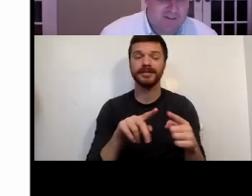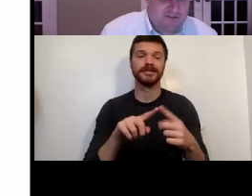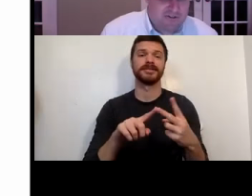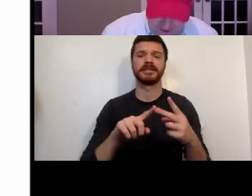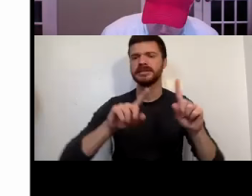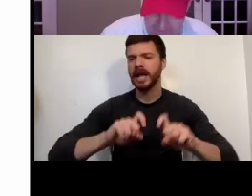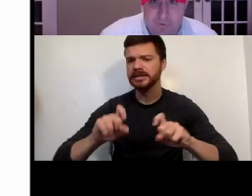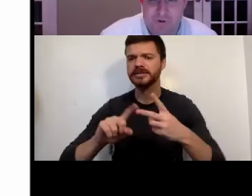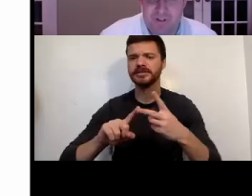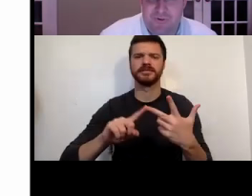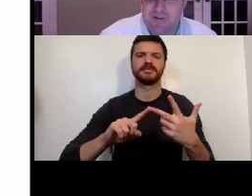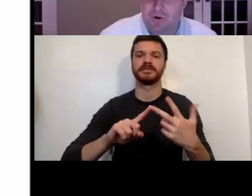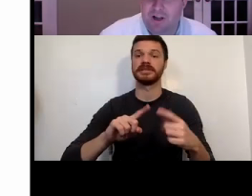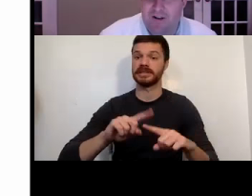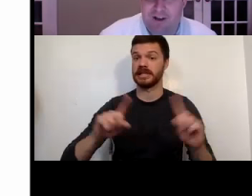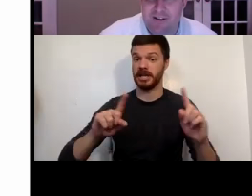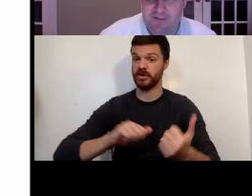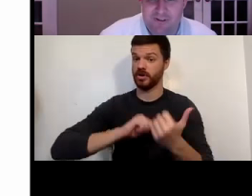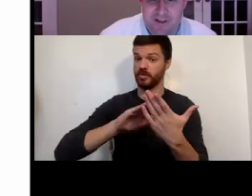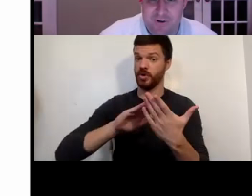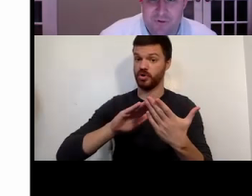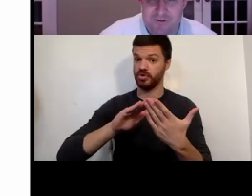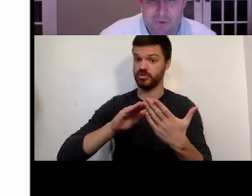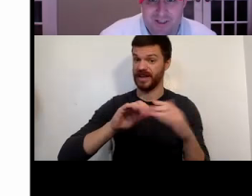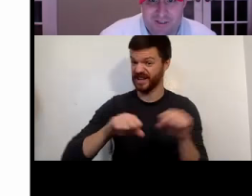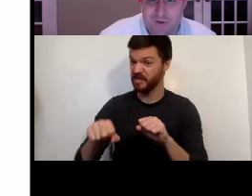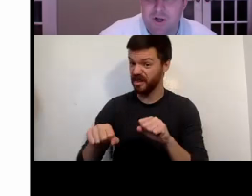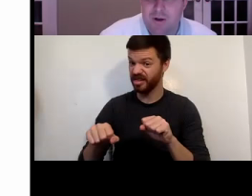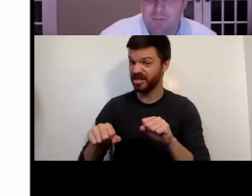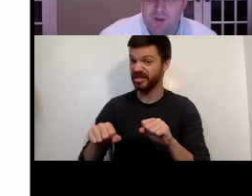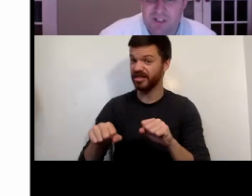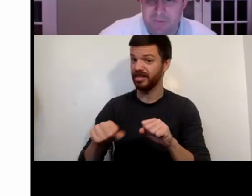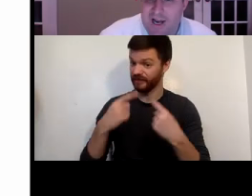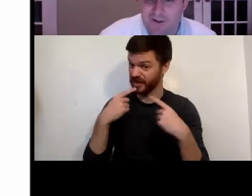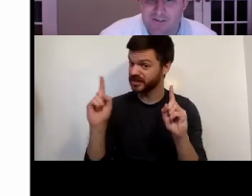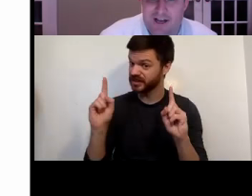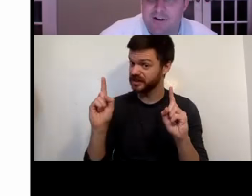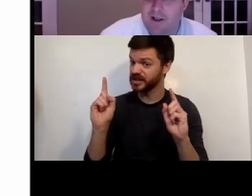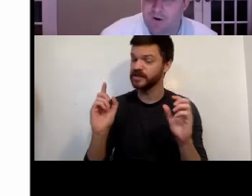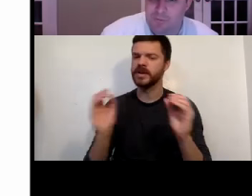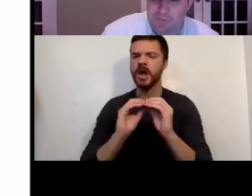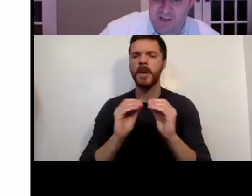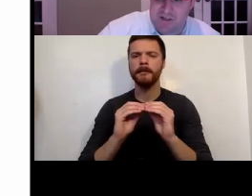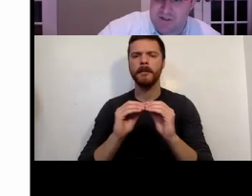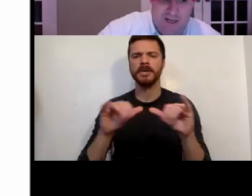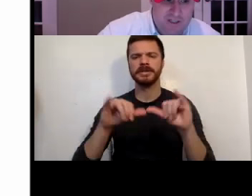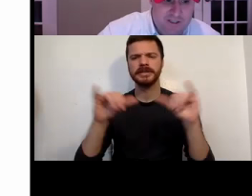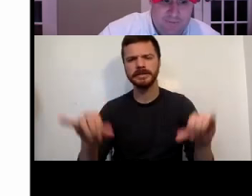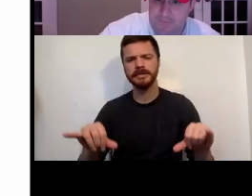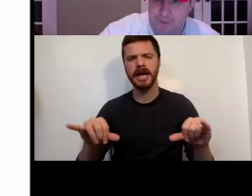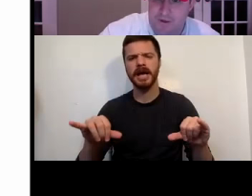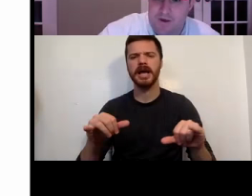are these different approaches feasible and effective in terms of helping us to more systematically design and tailor implementation